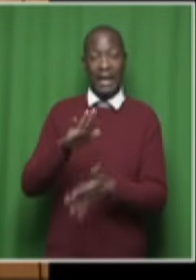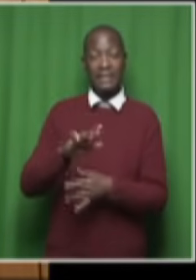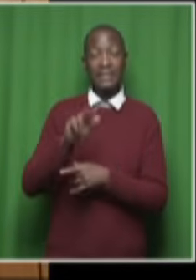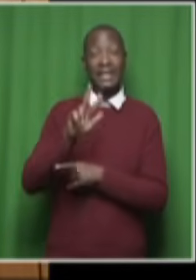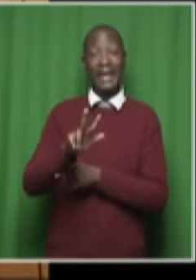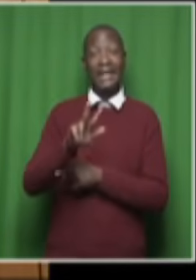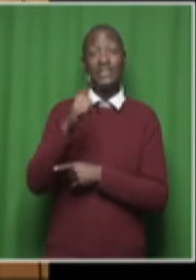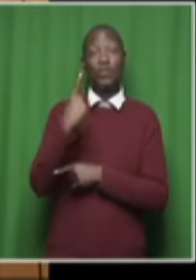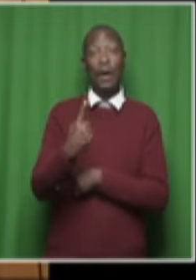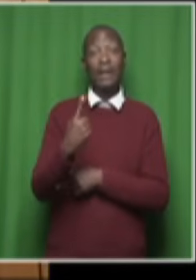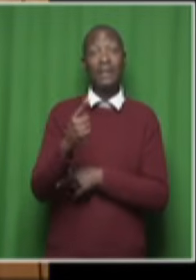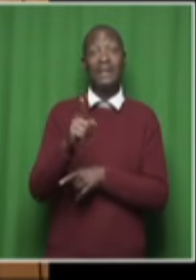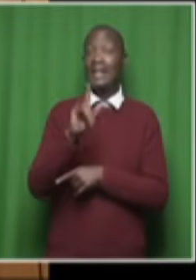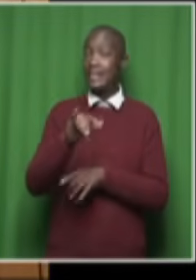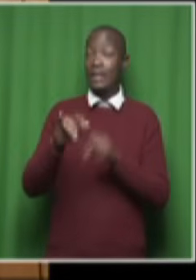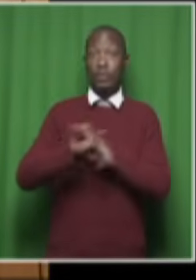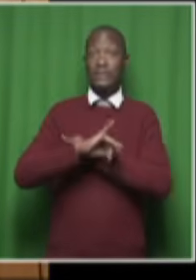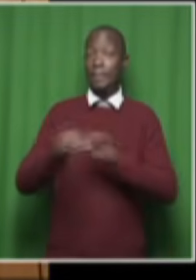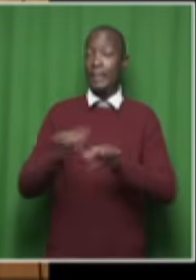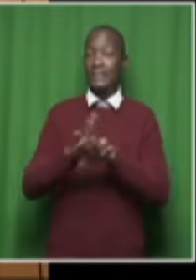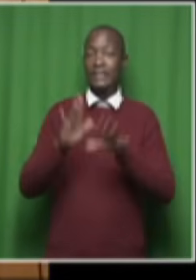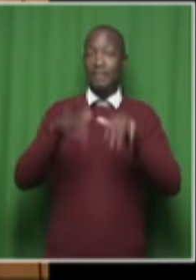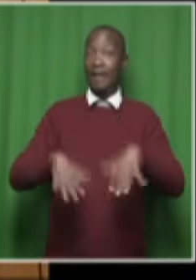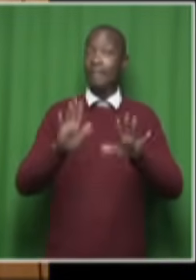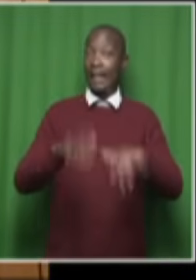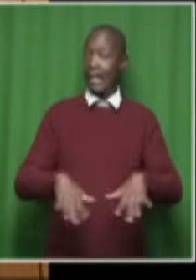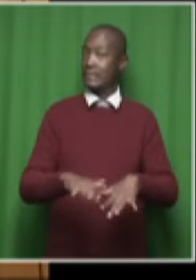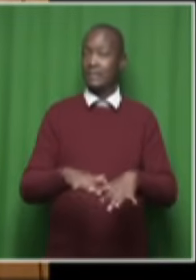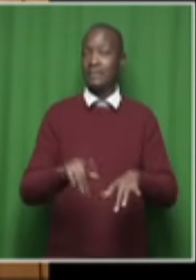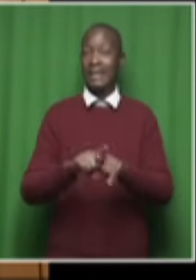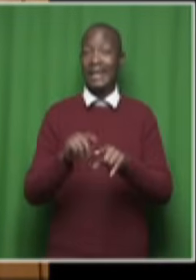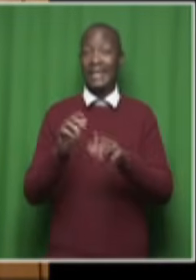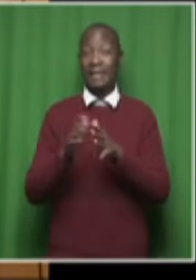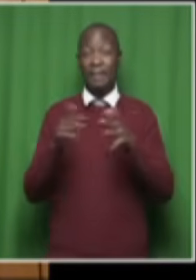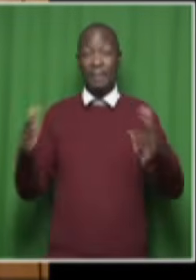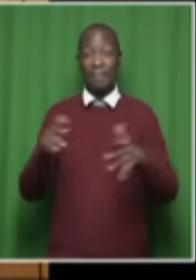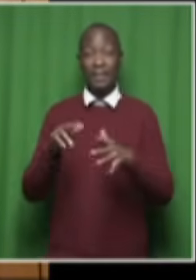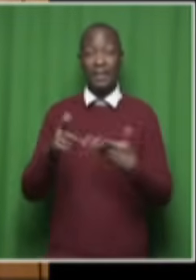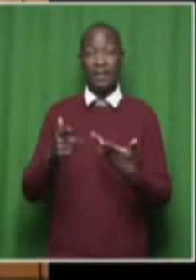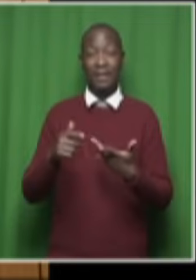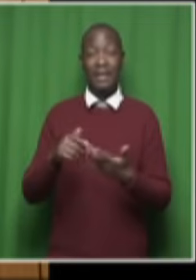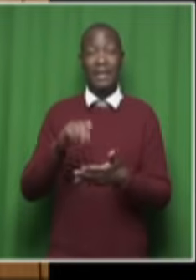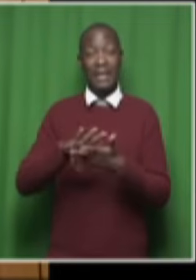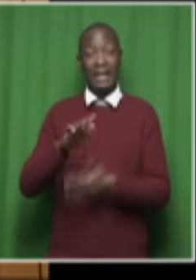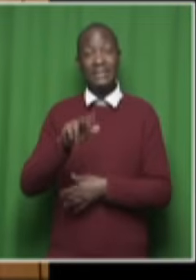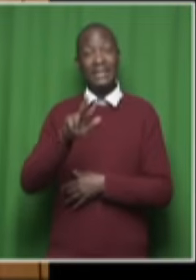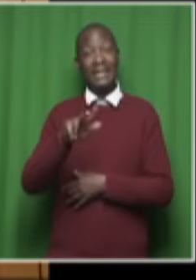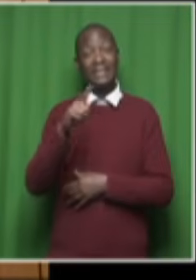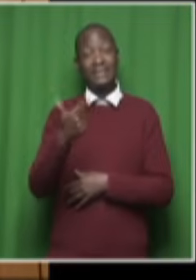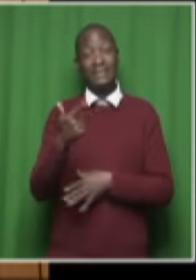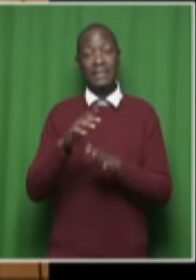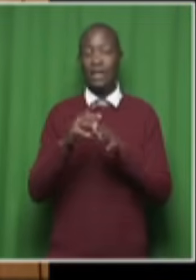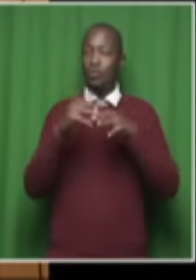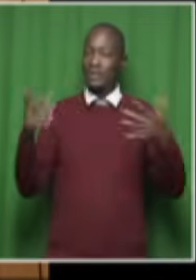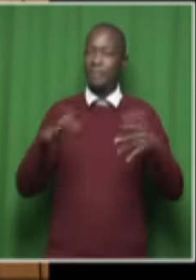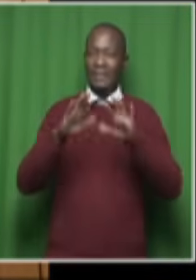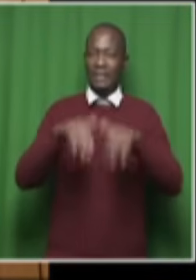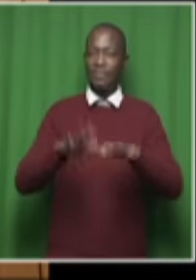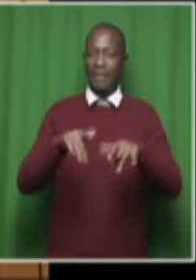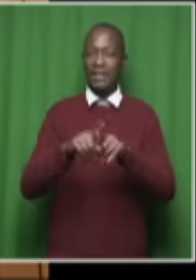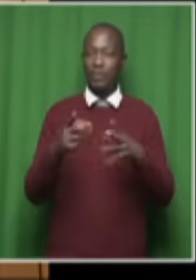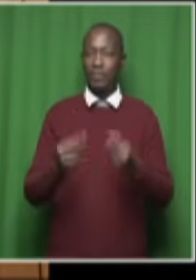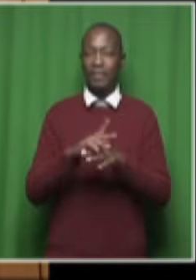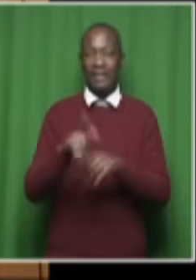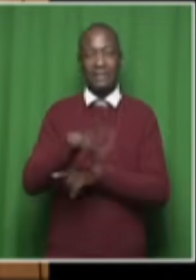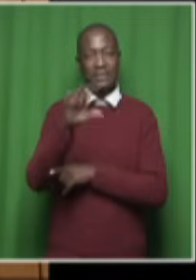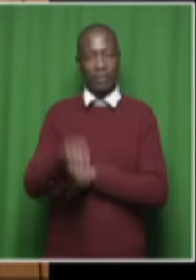1981, that was a massive flood, and the big KwaZulu-Natal floods of 1987, and that was the biggest floods that we have ever had in